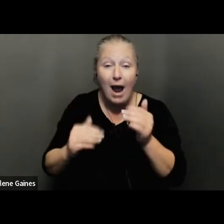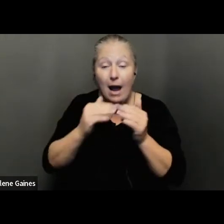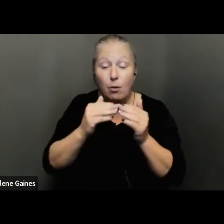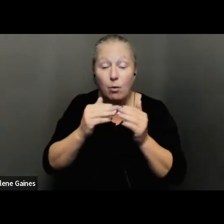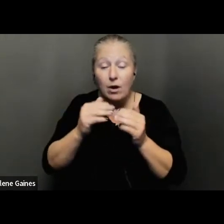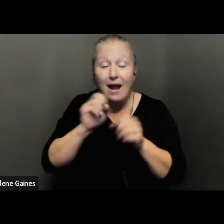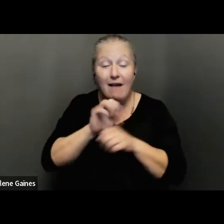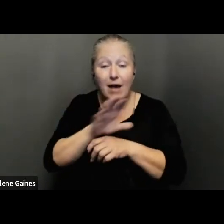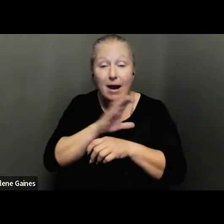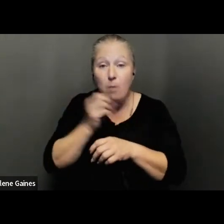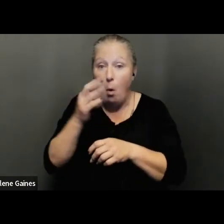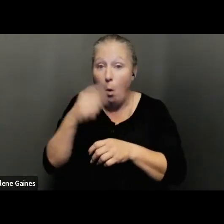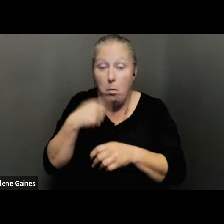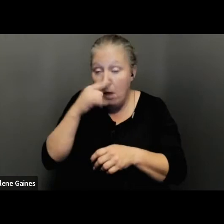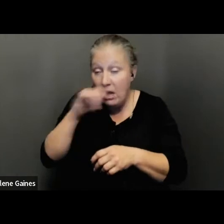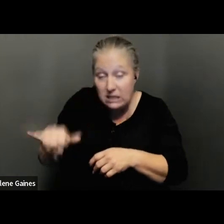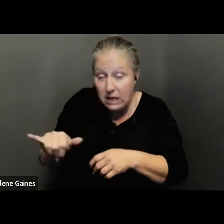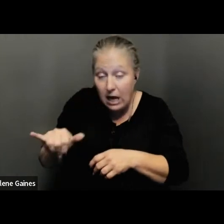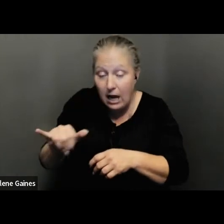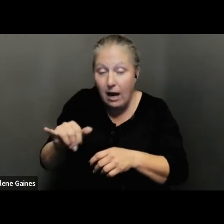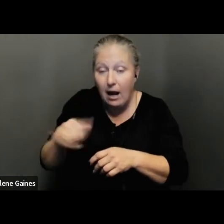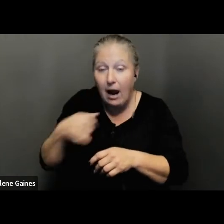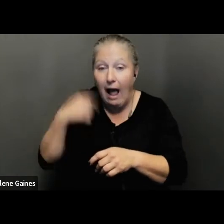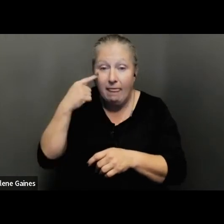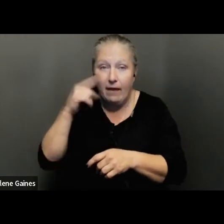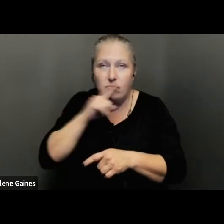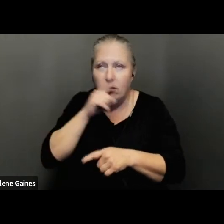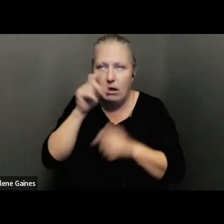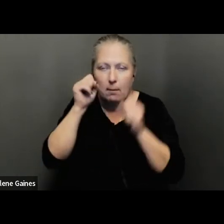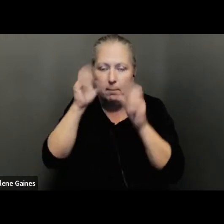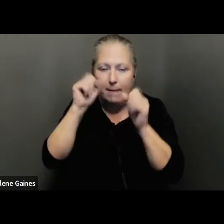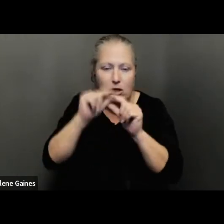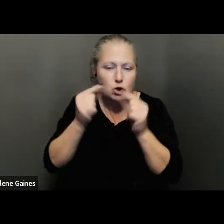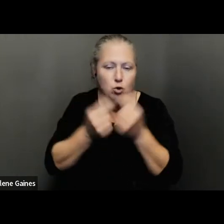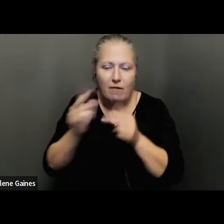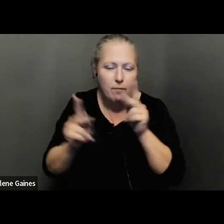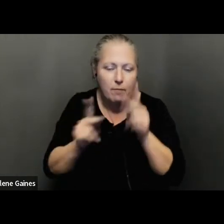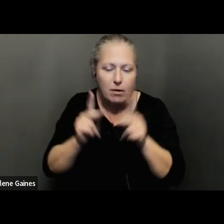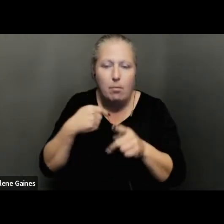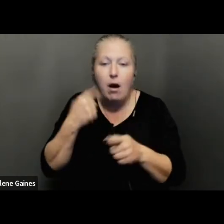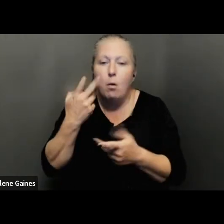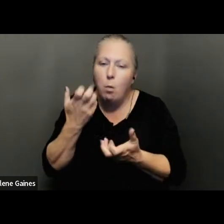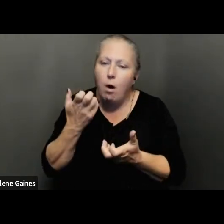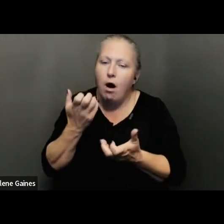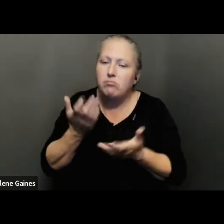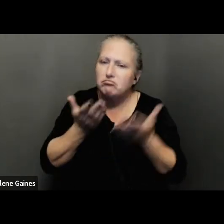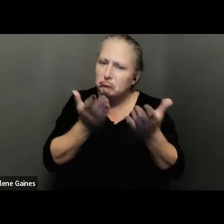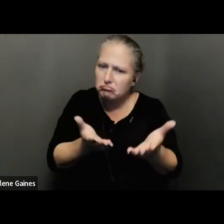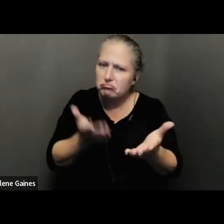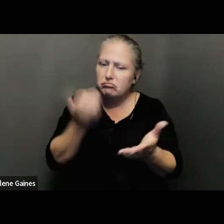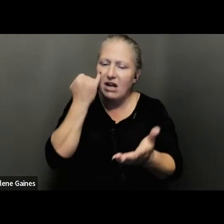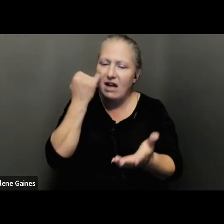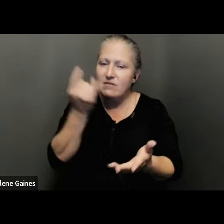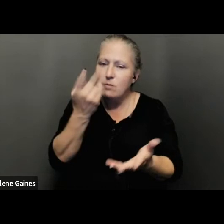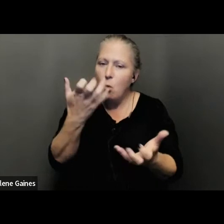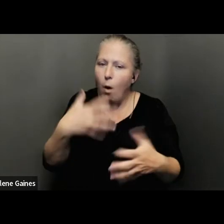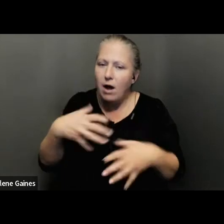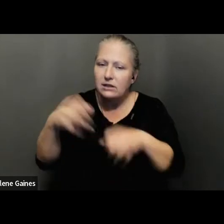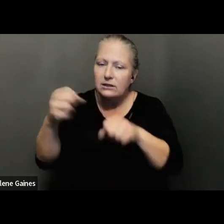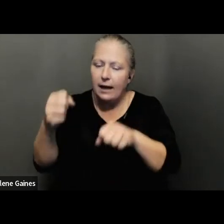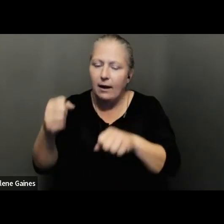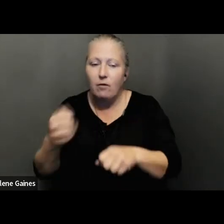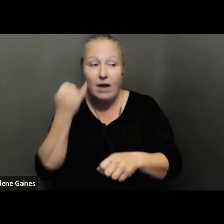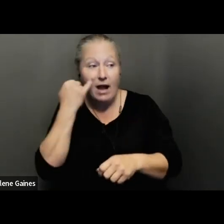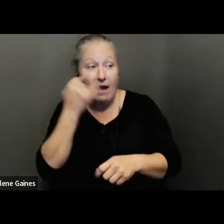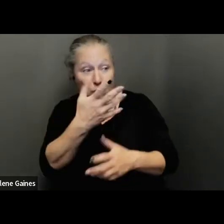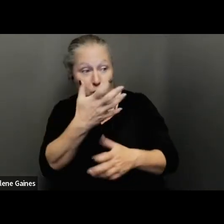well. Or I don't mind staying on the Equity Advisory Committee because I think it's an amazing group of people. I just wanted to make that. We available can if put somebody was- Jennifer, if you want to